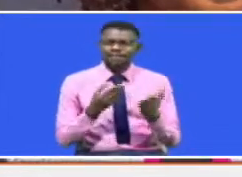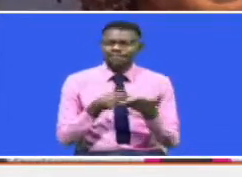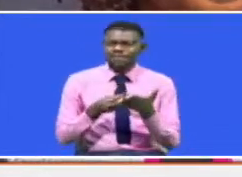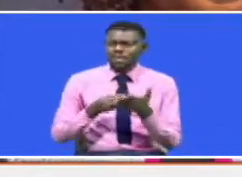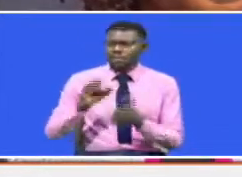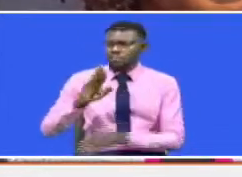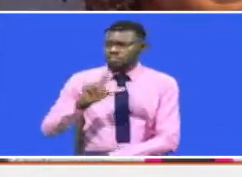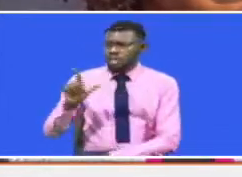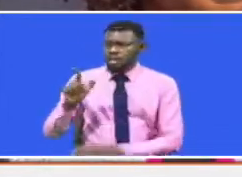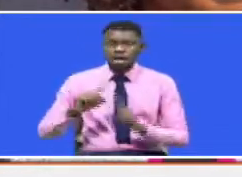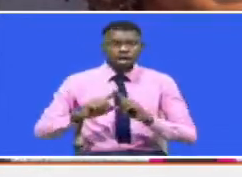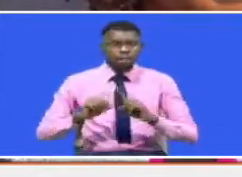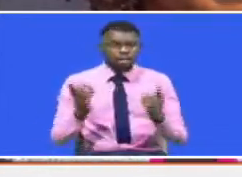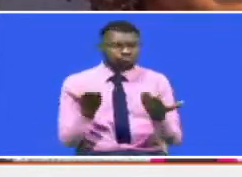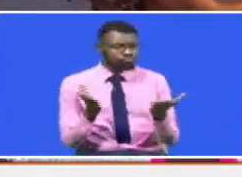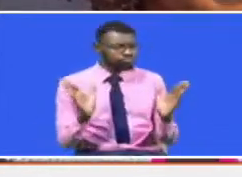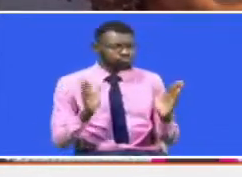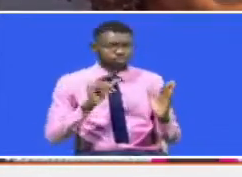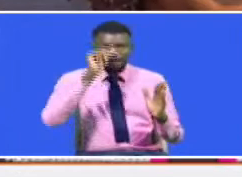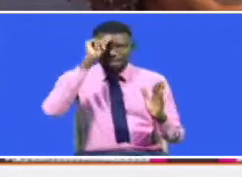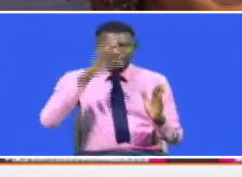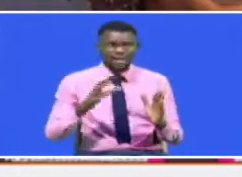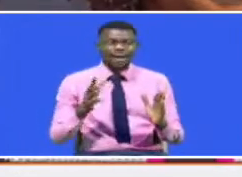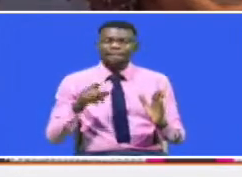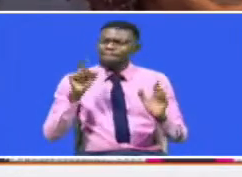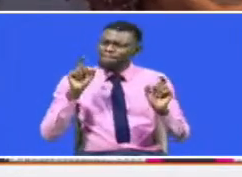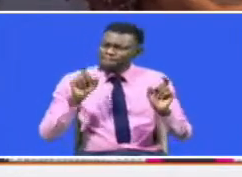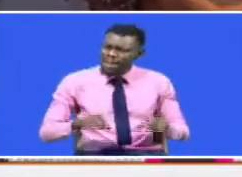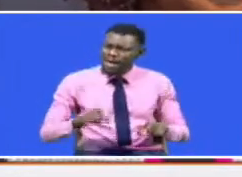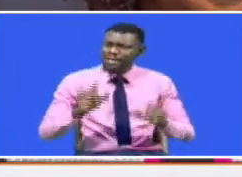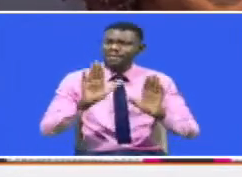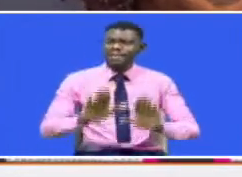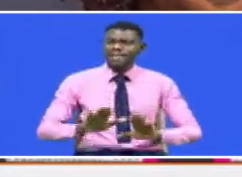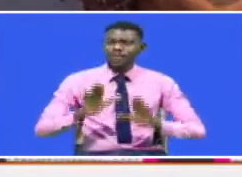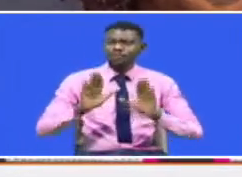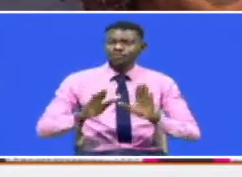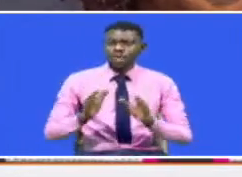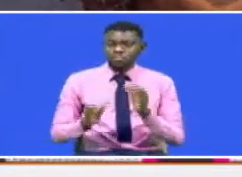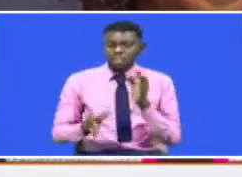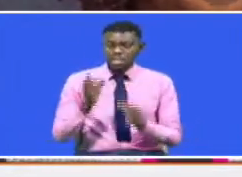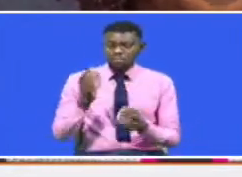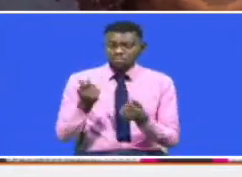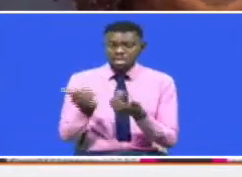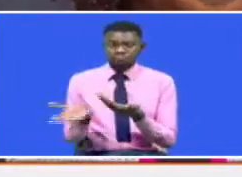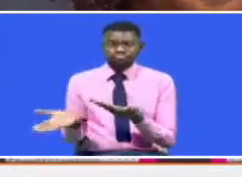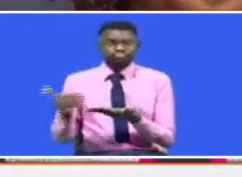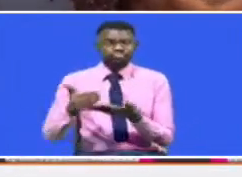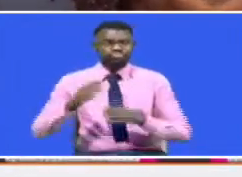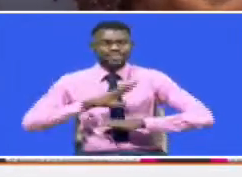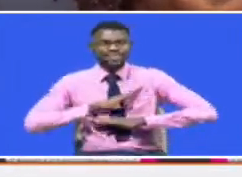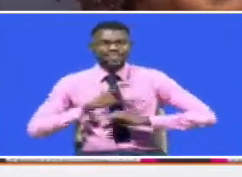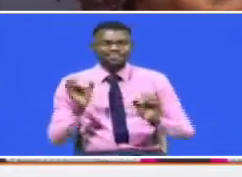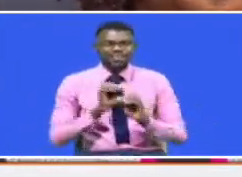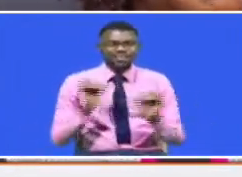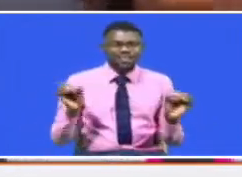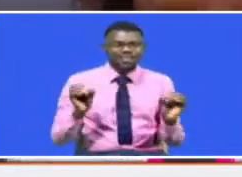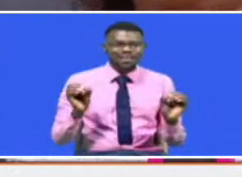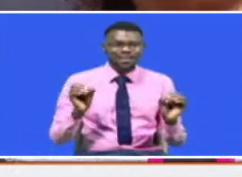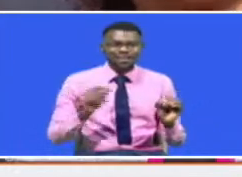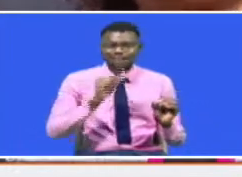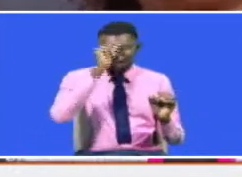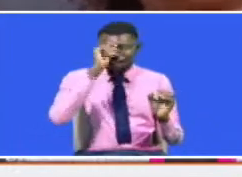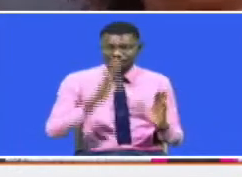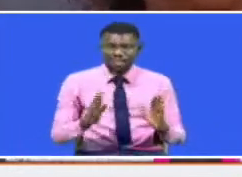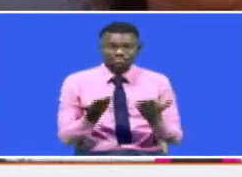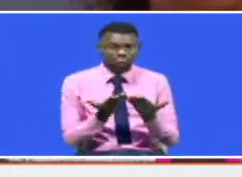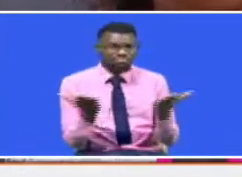governors should be cautious of joining the choir, because if we don't collect enough revenue, they are the ones who will be having a problem